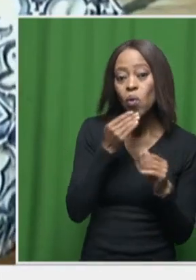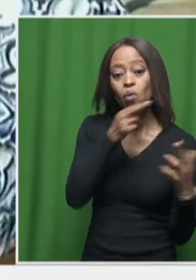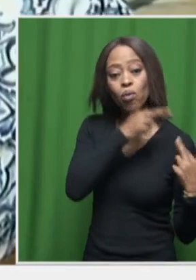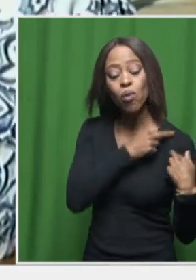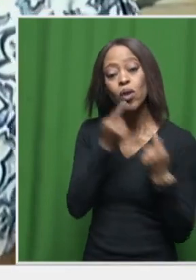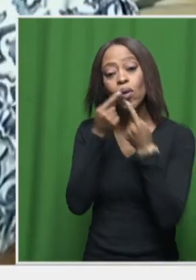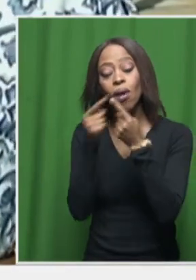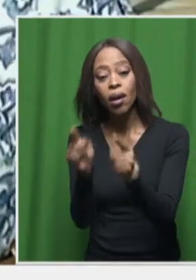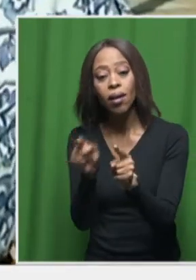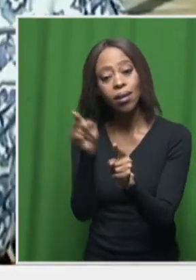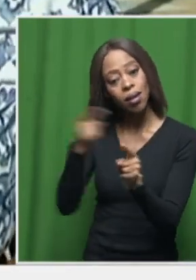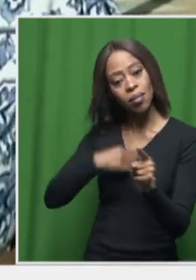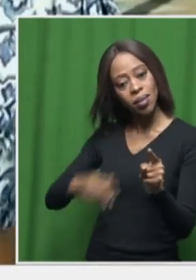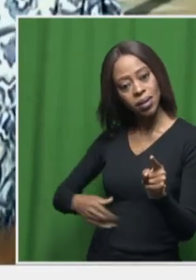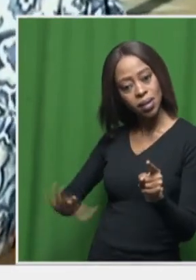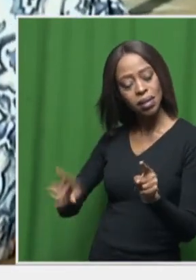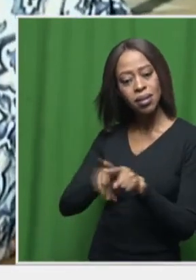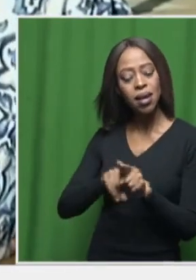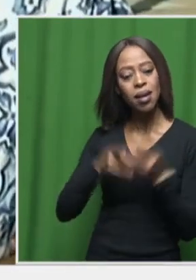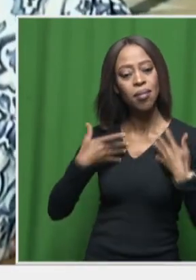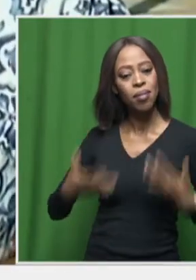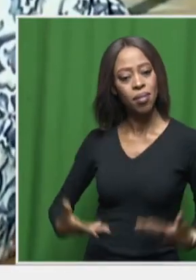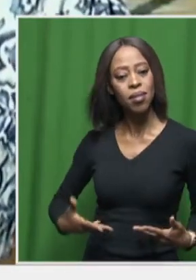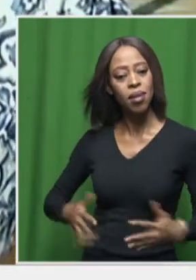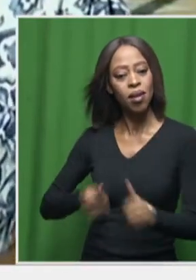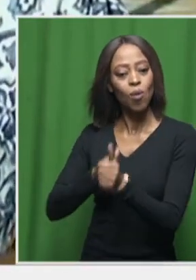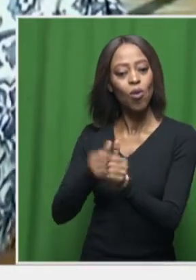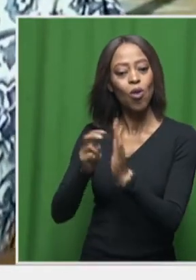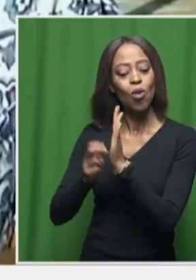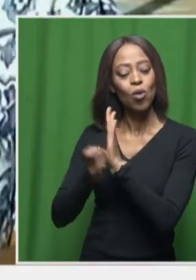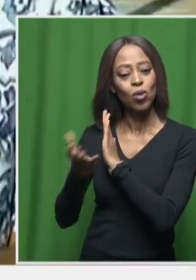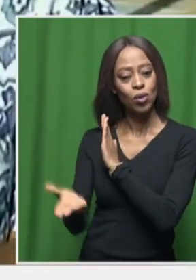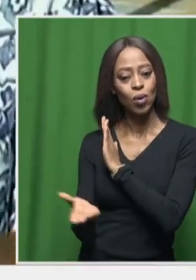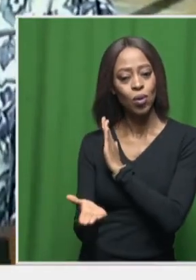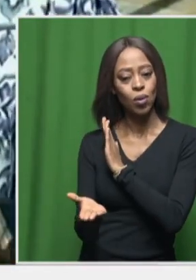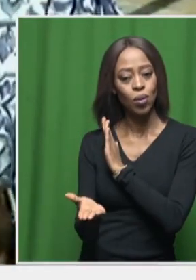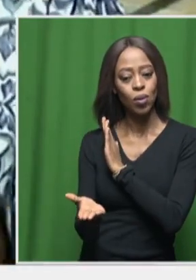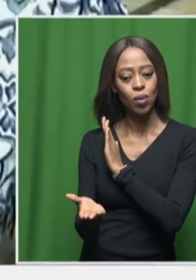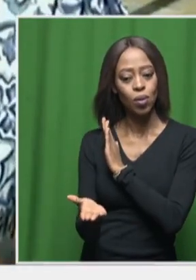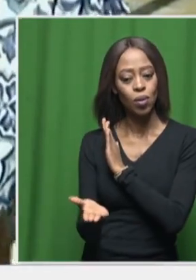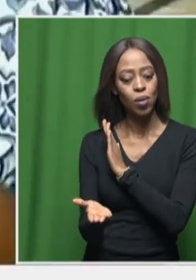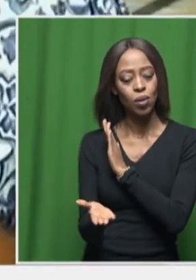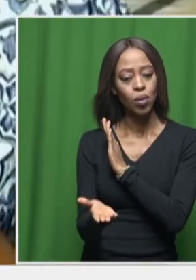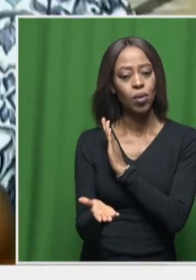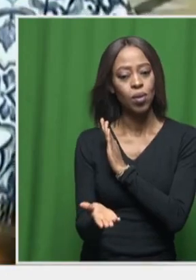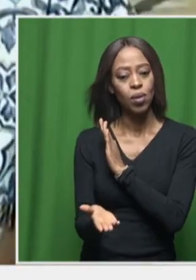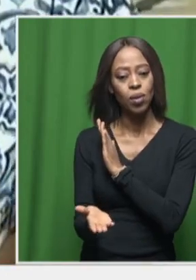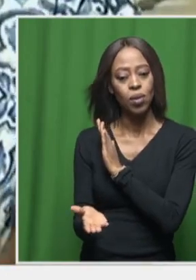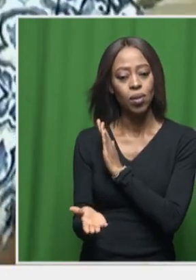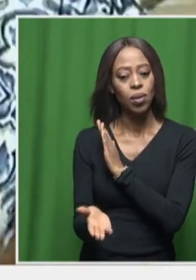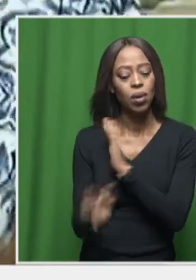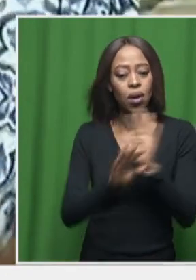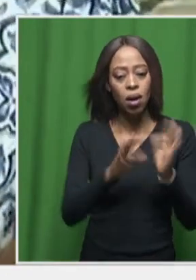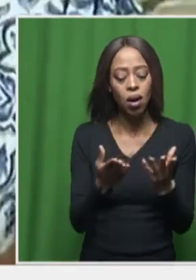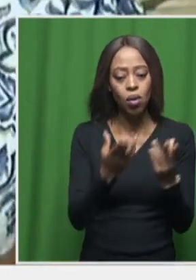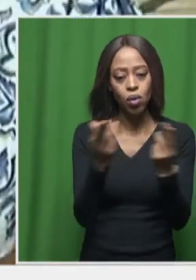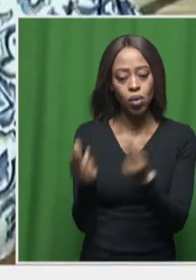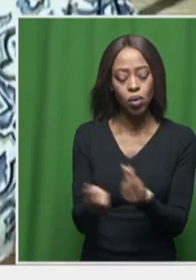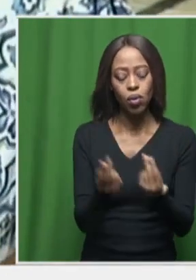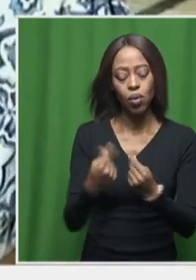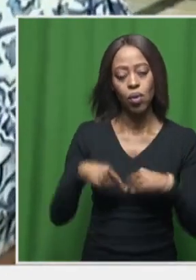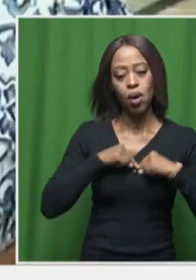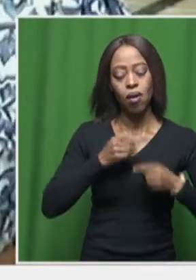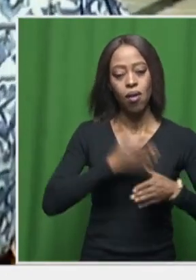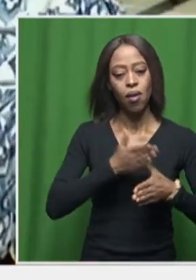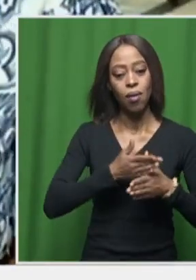in presidency, including myself. I'm subjected to that. By common sense and how we do courtesy, I